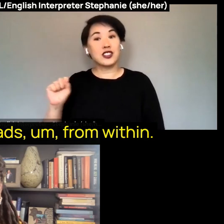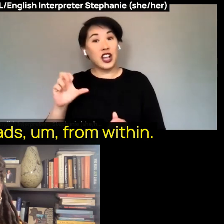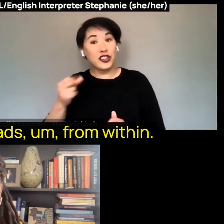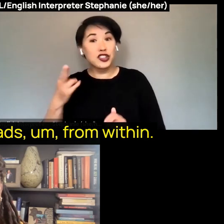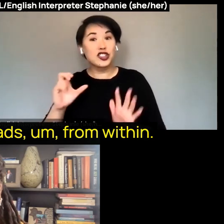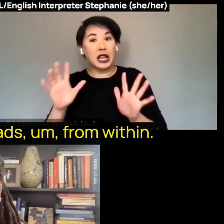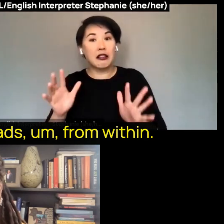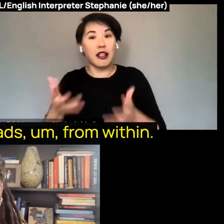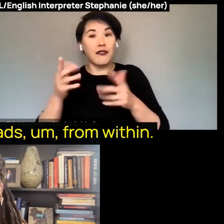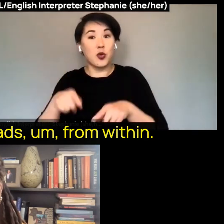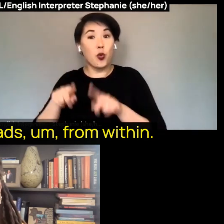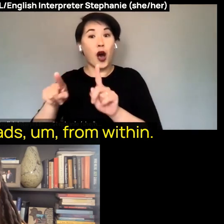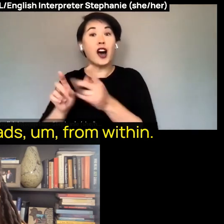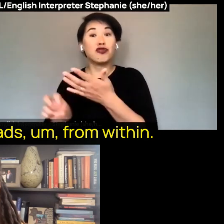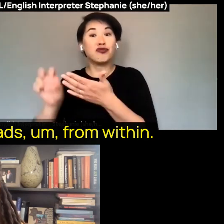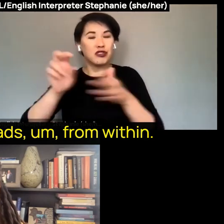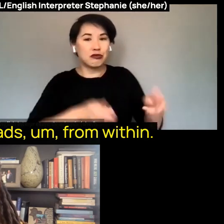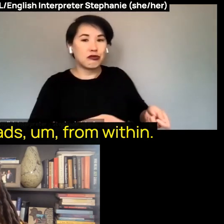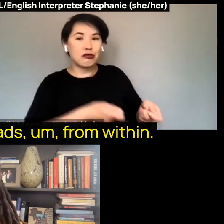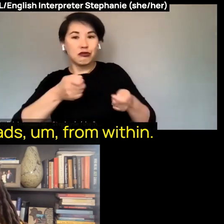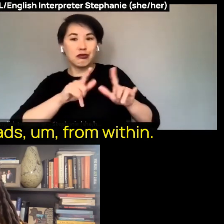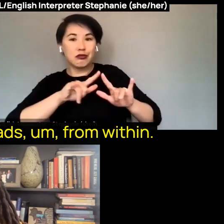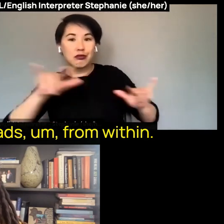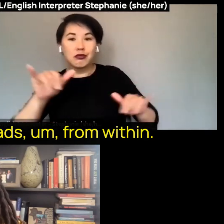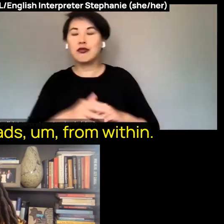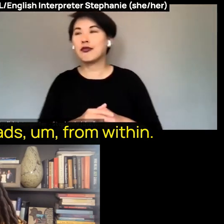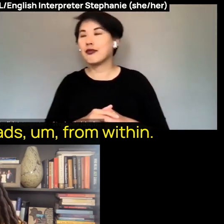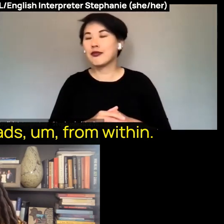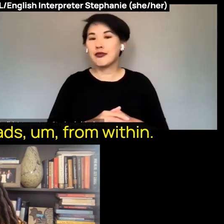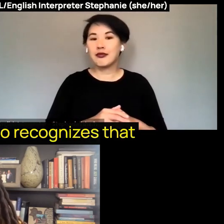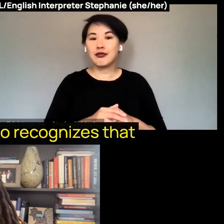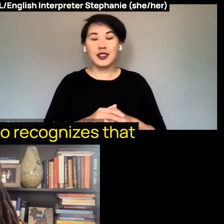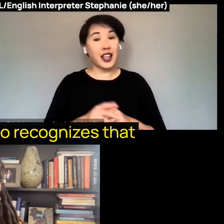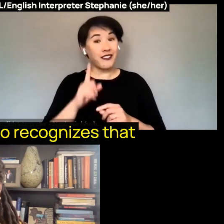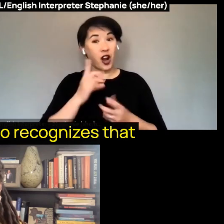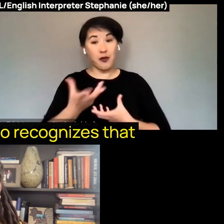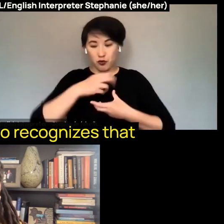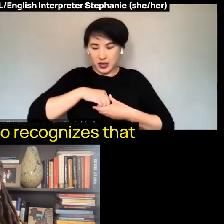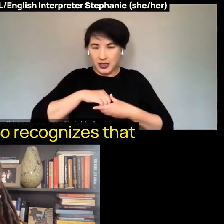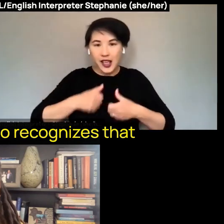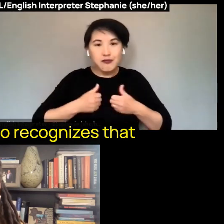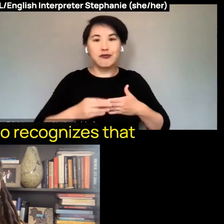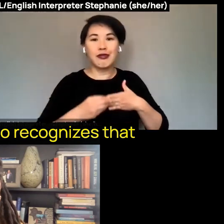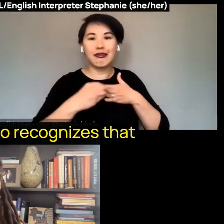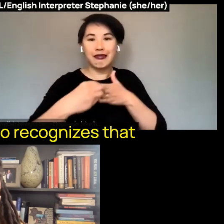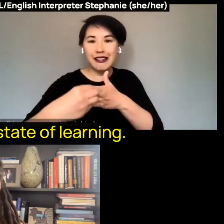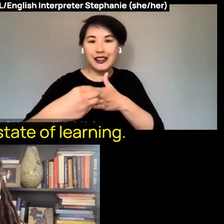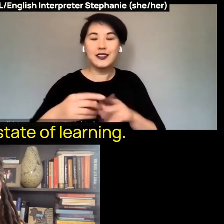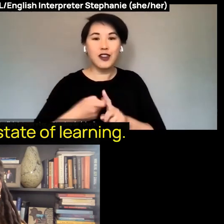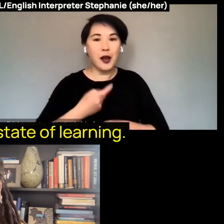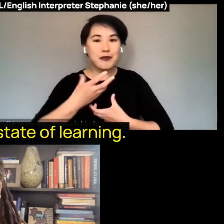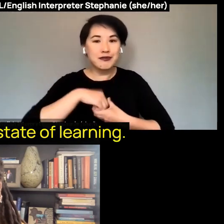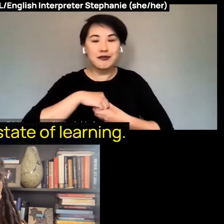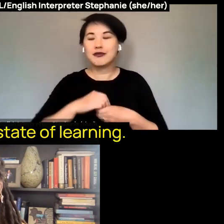is someone who leads from within. A boss is someone who recognizes that you're